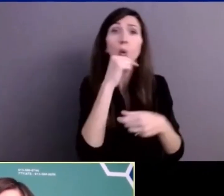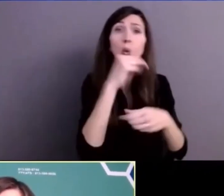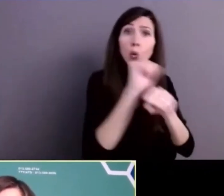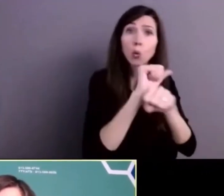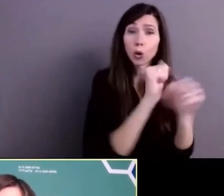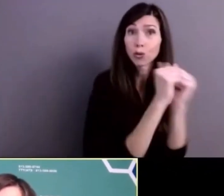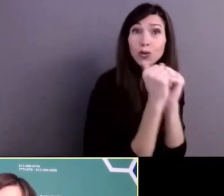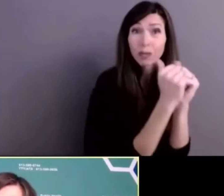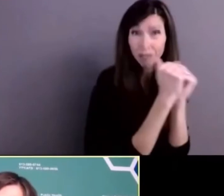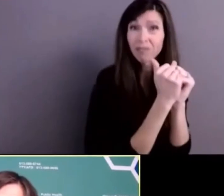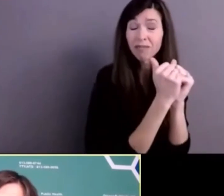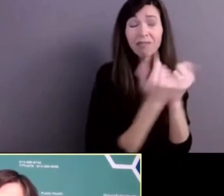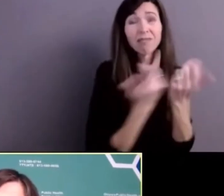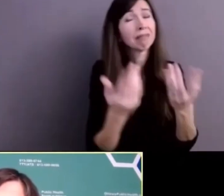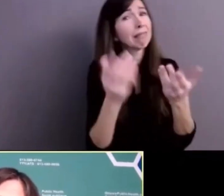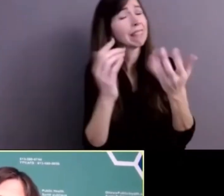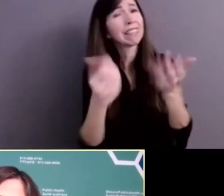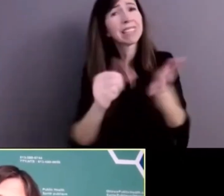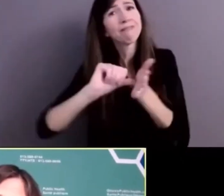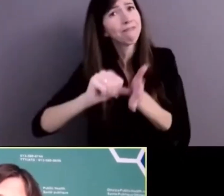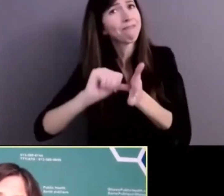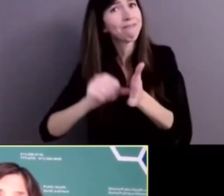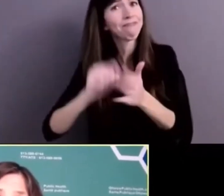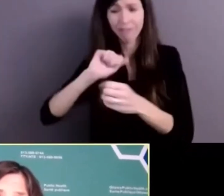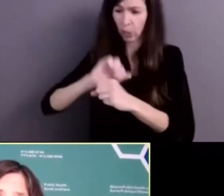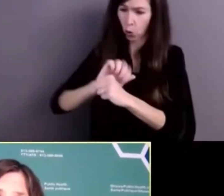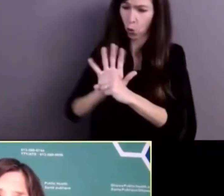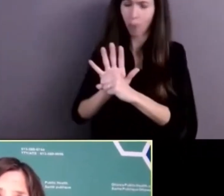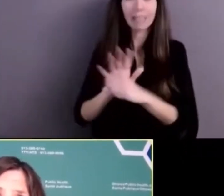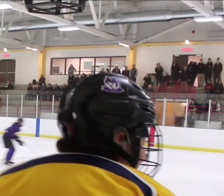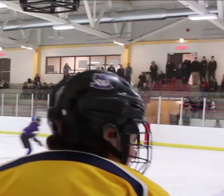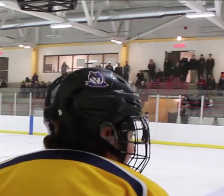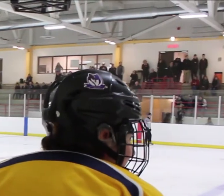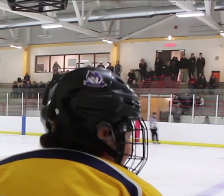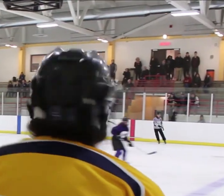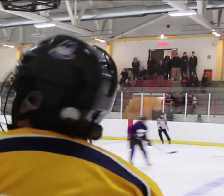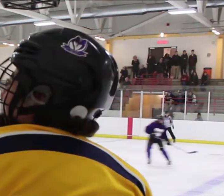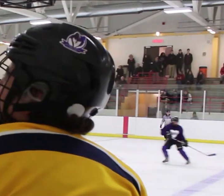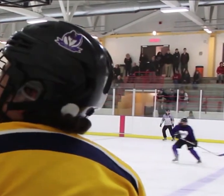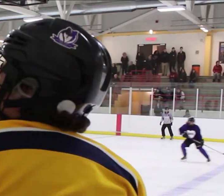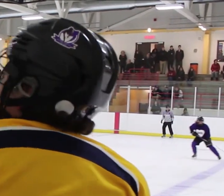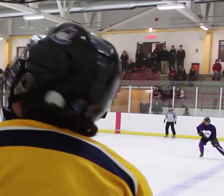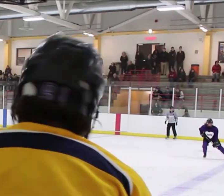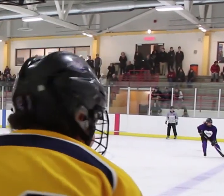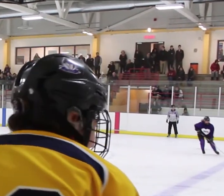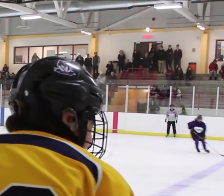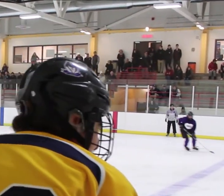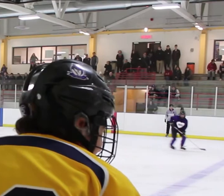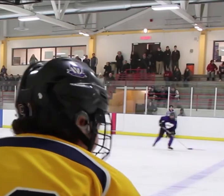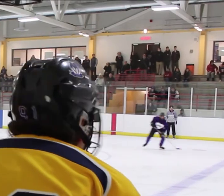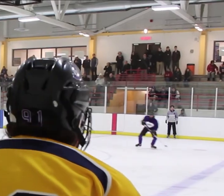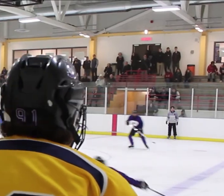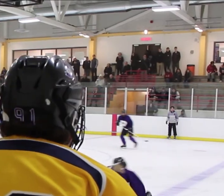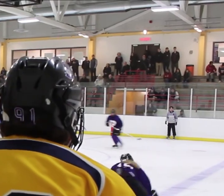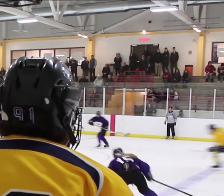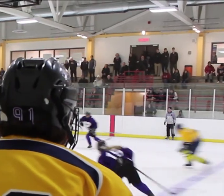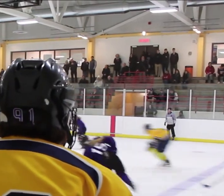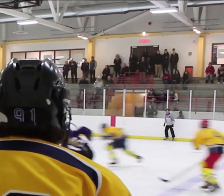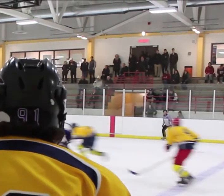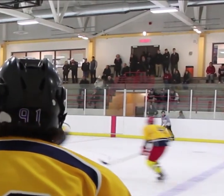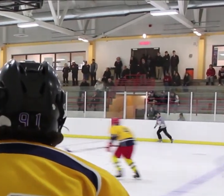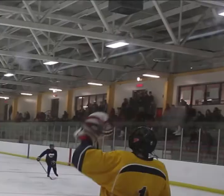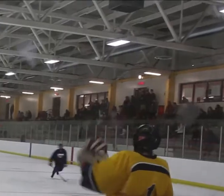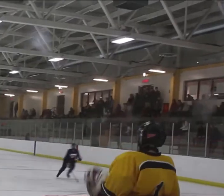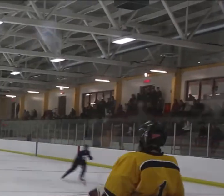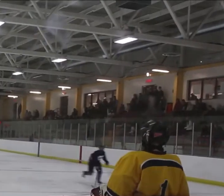again, how easily COVID-19 can spread if the environment allows. Most of the cases appear to be in hockey, with football being a close